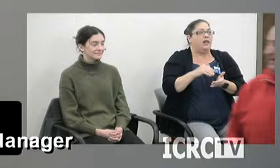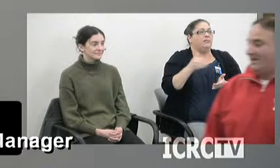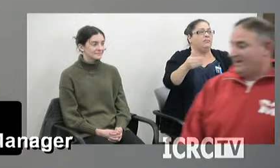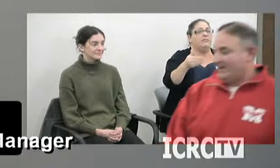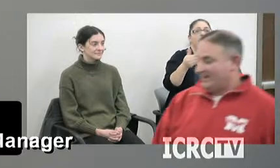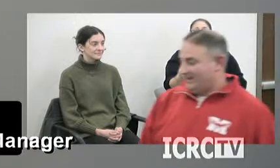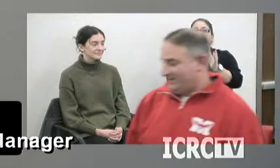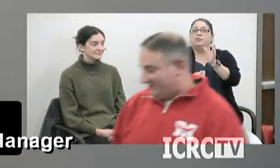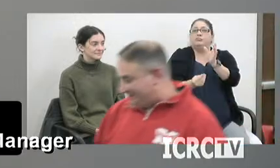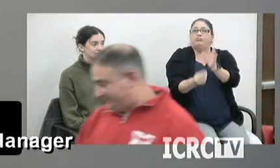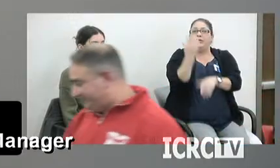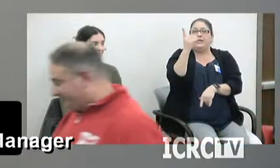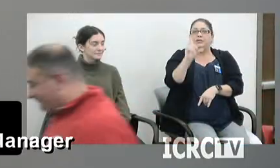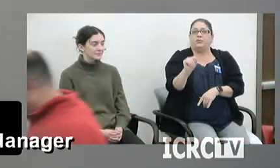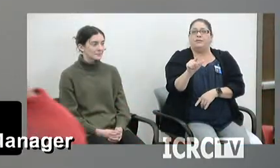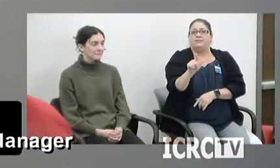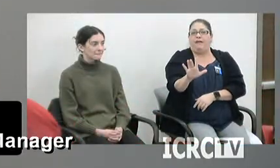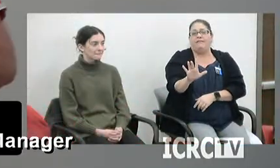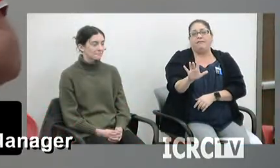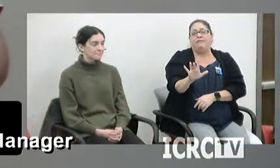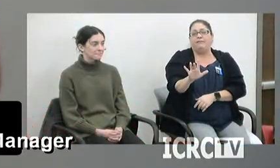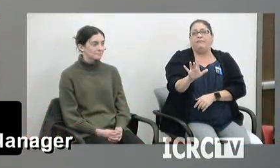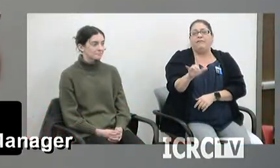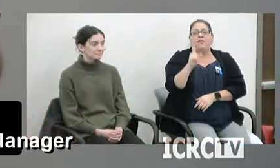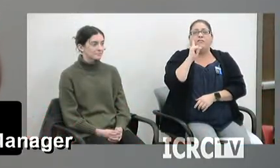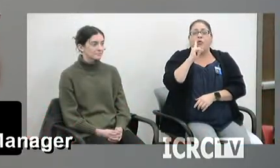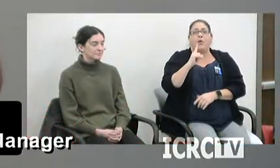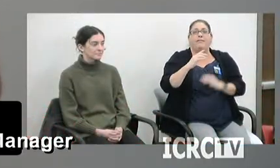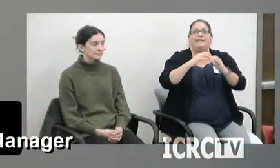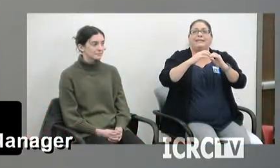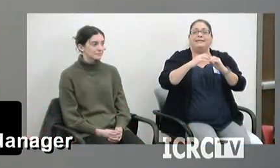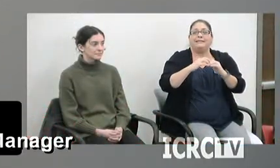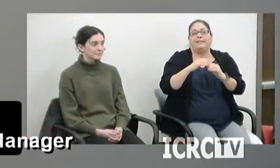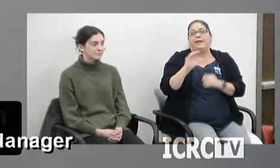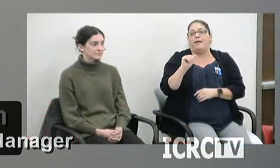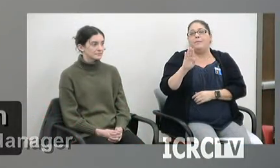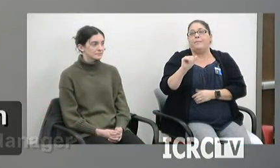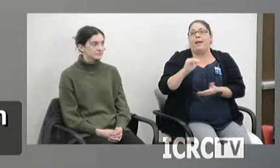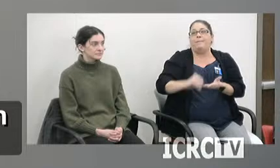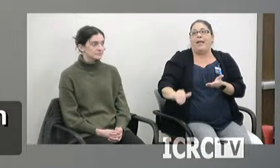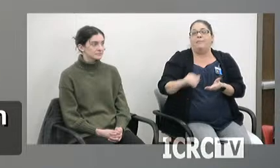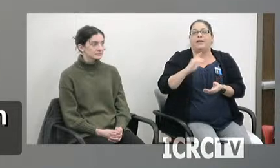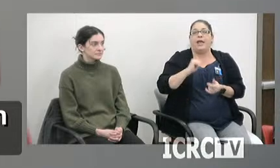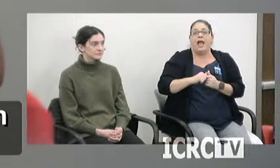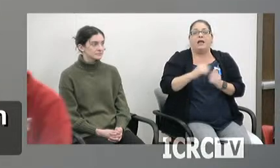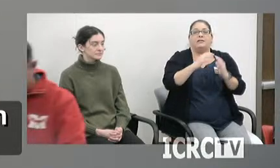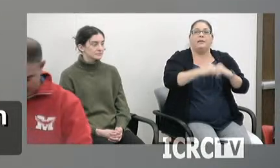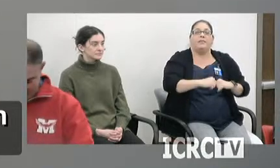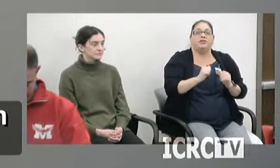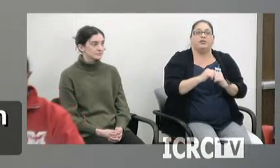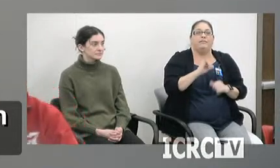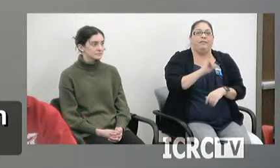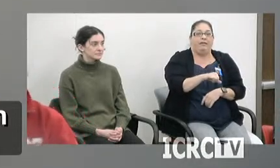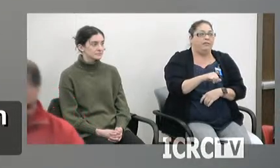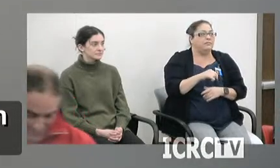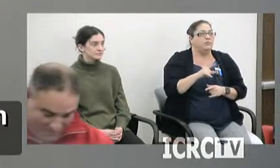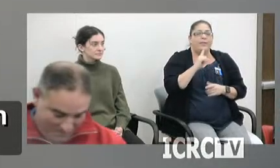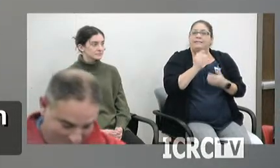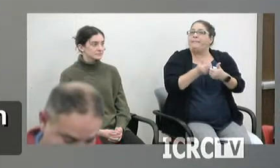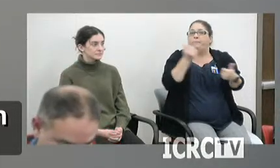the spring of 2025 that will be for the abatement and demolition of the junior high. That's a